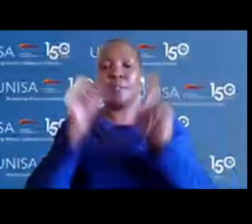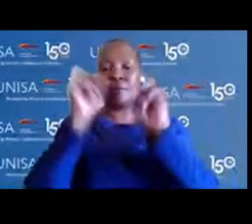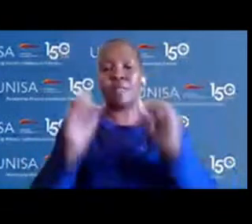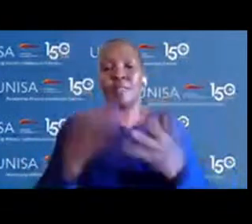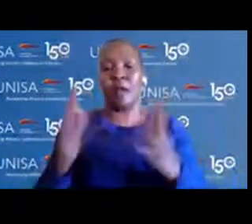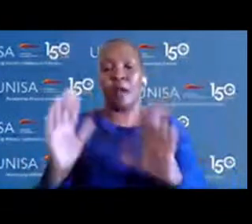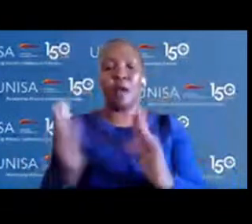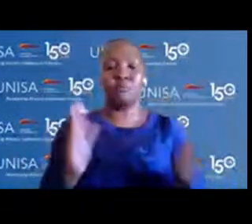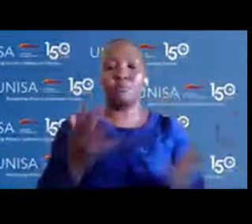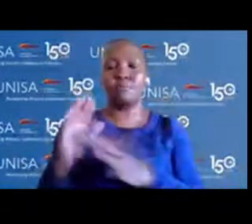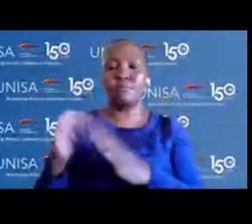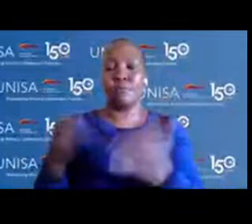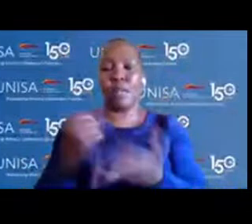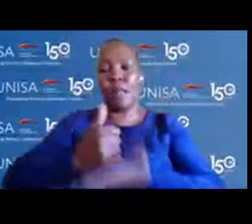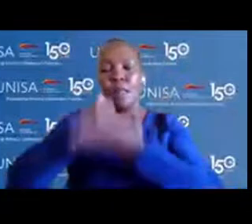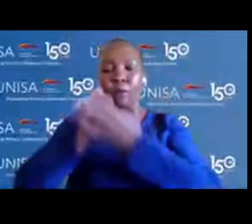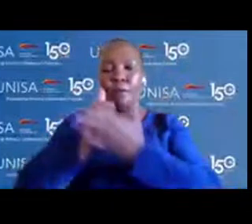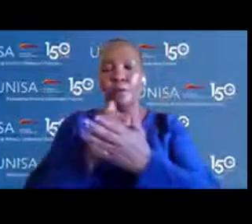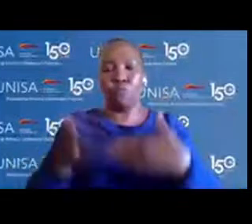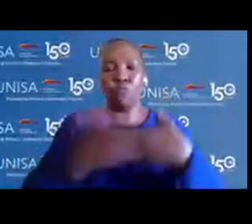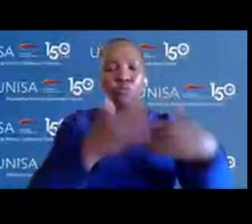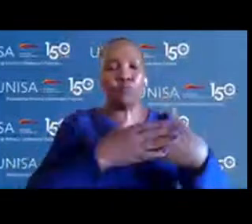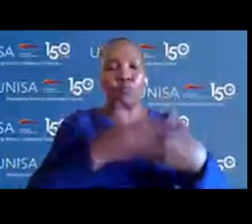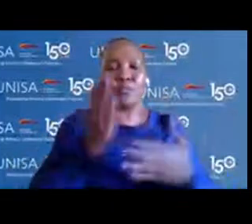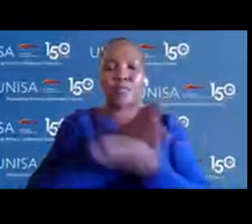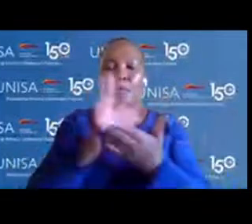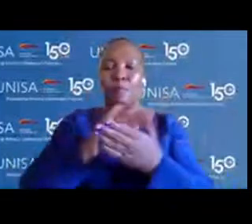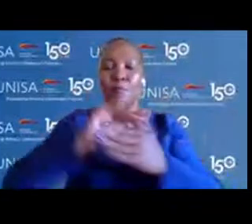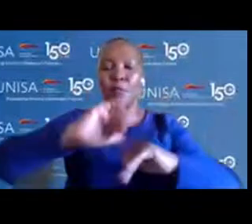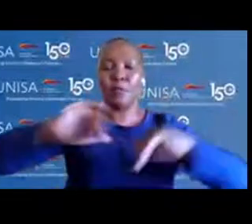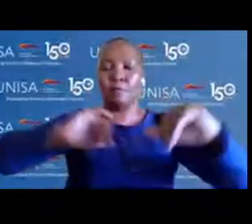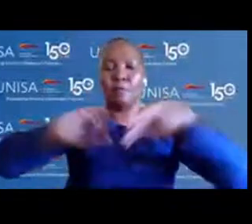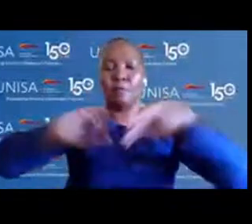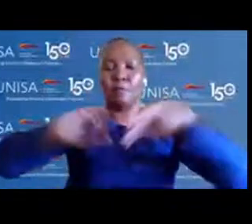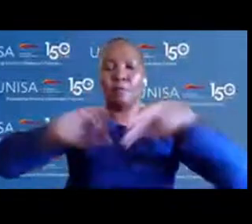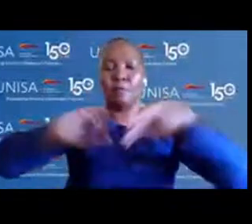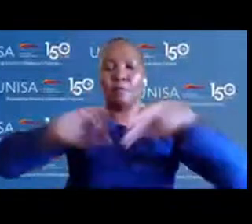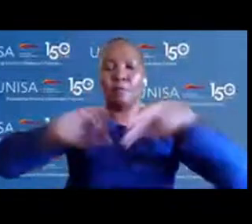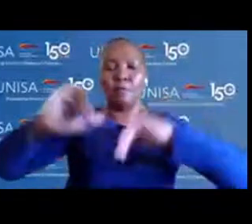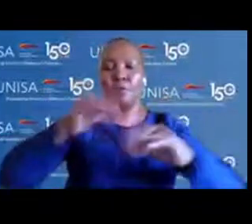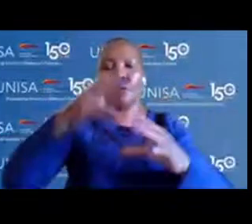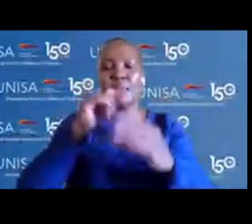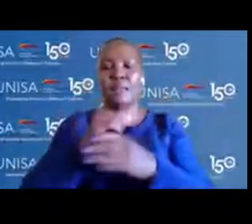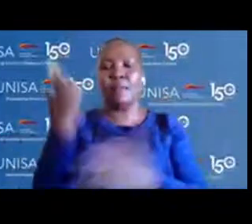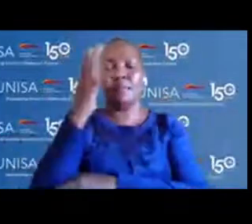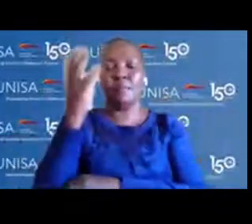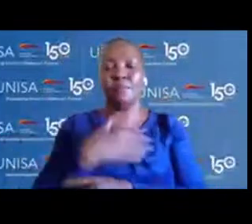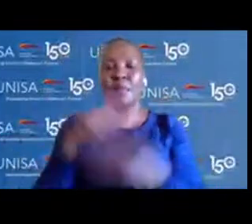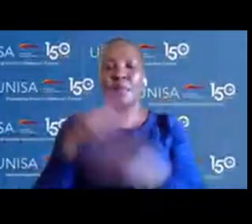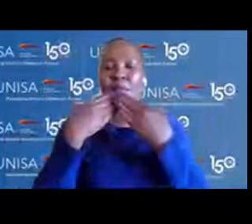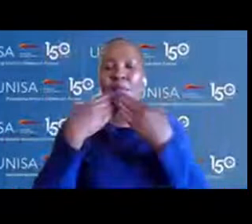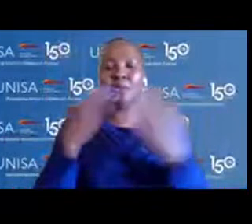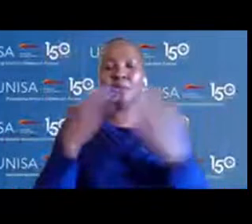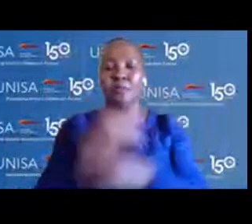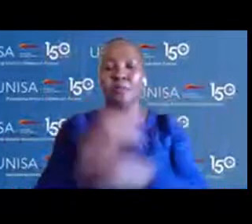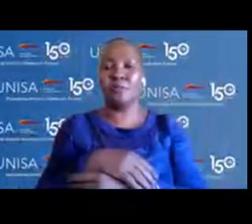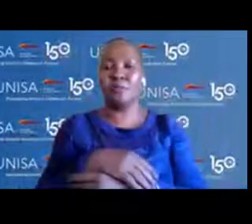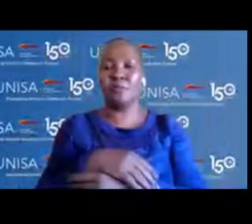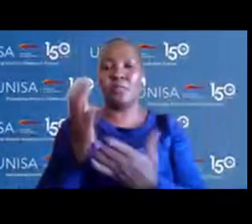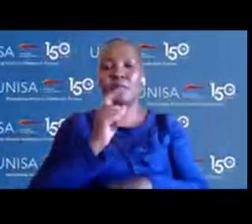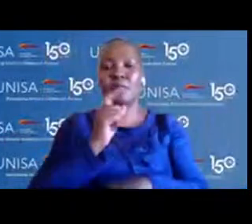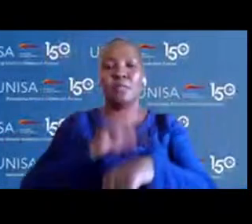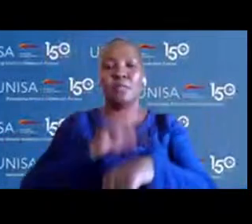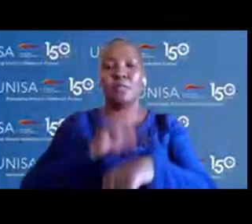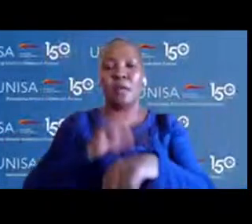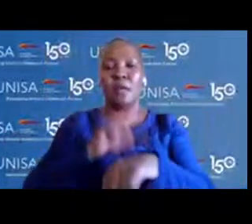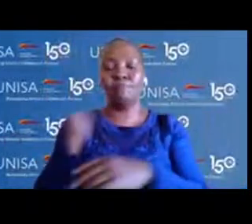can help you to close some of the gaps in the training as well. I want to thank my colleagues who have really taken the time today to be